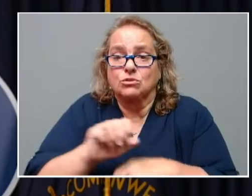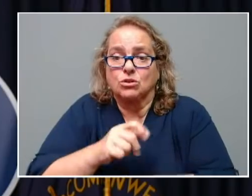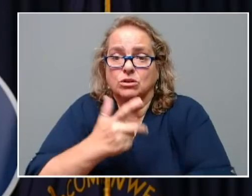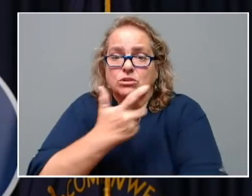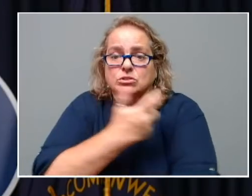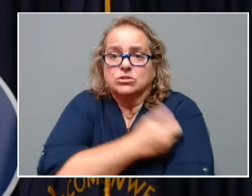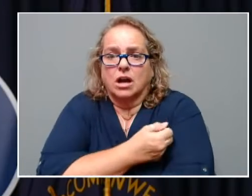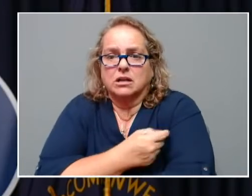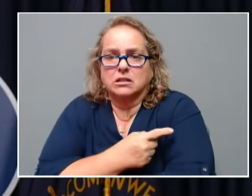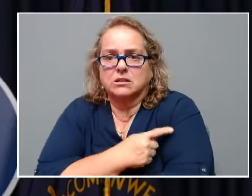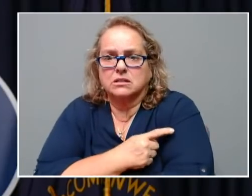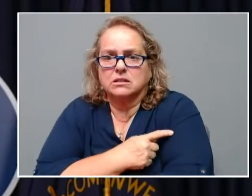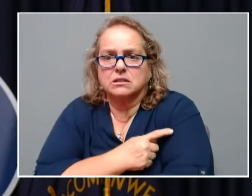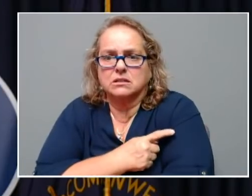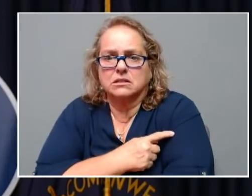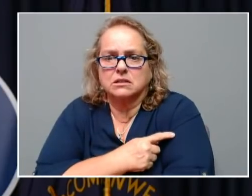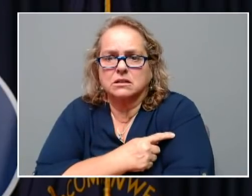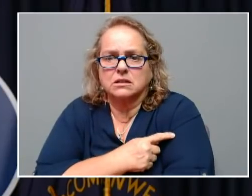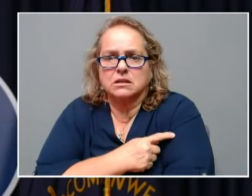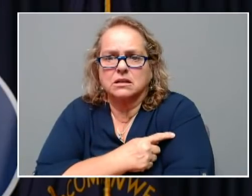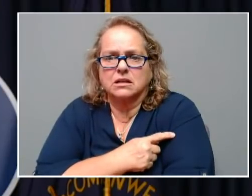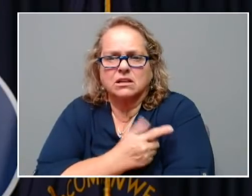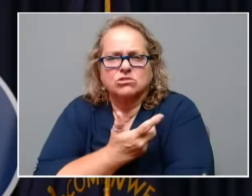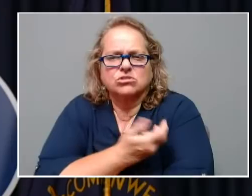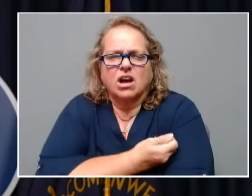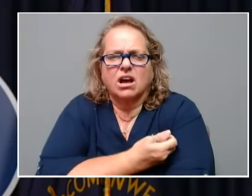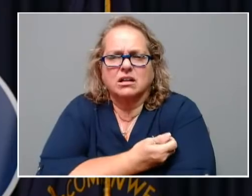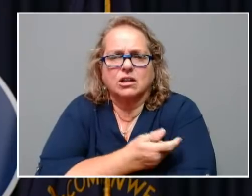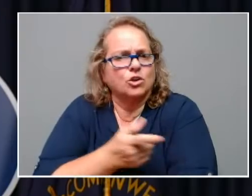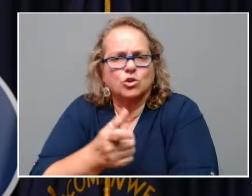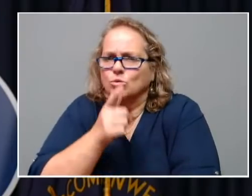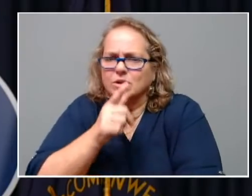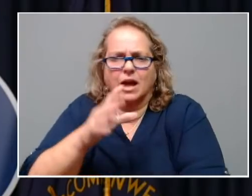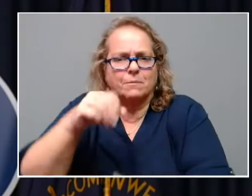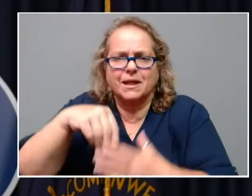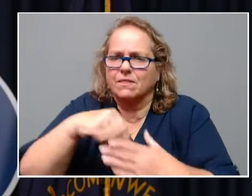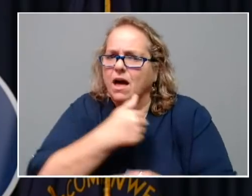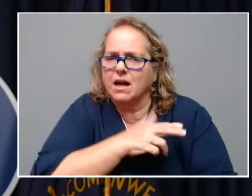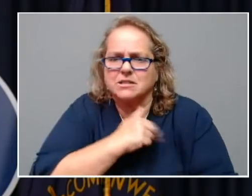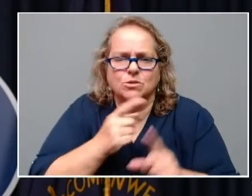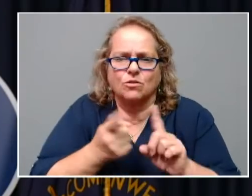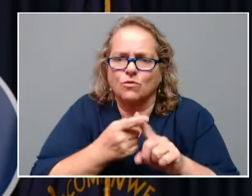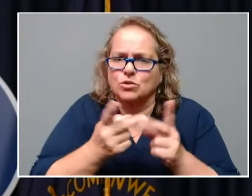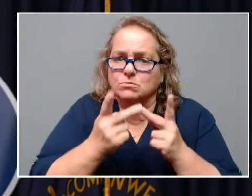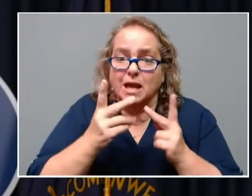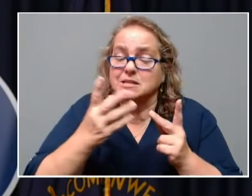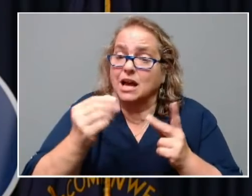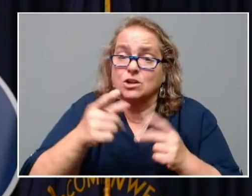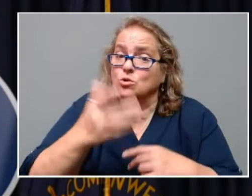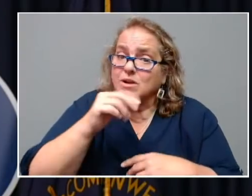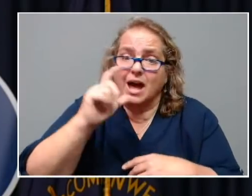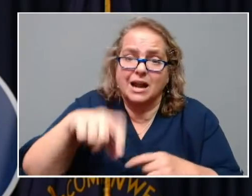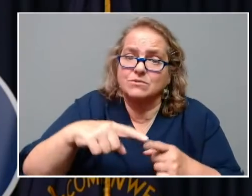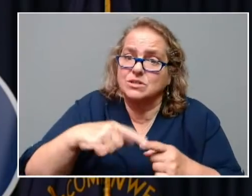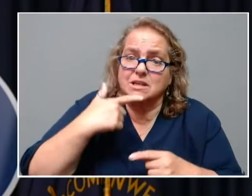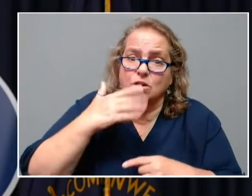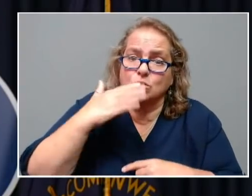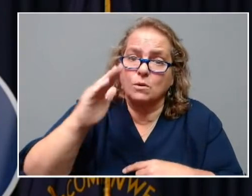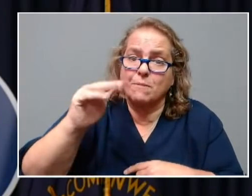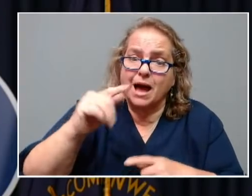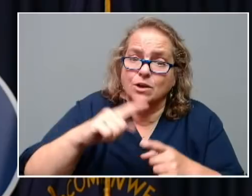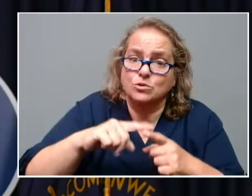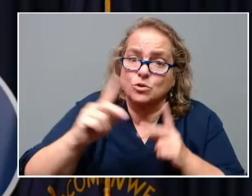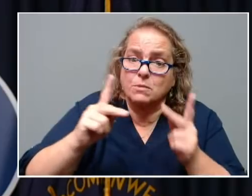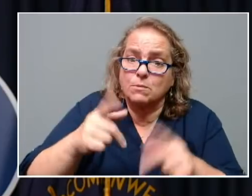the hospital in the first place, much less saying goodbye to this world and those they love within 24 hours. I start